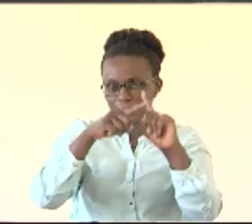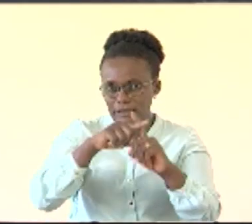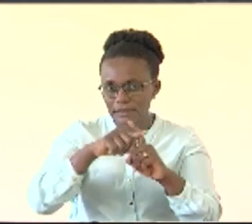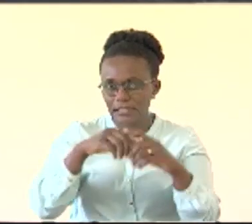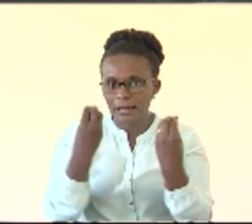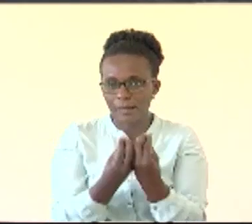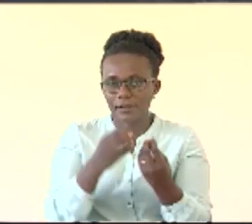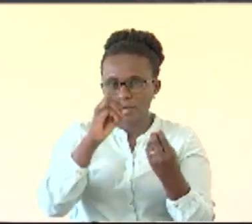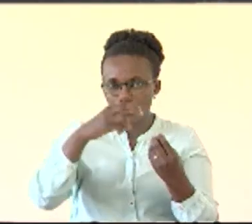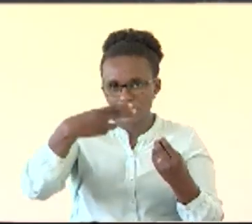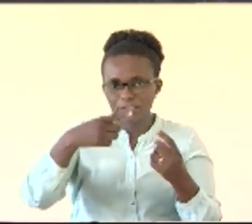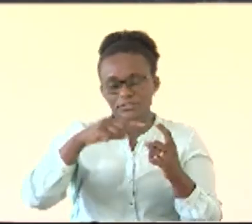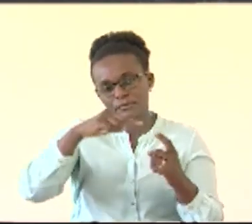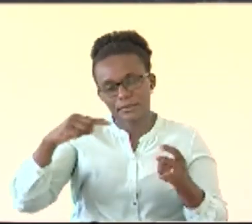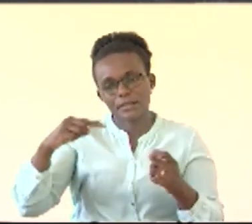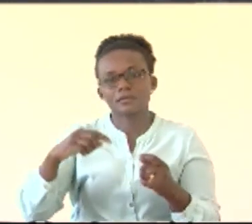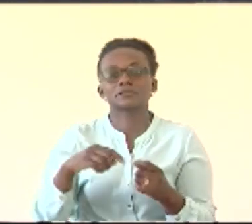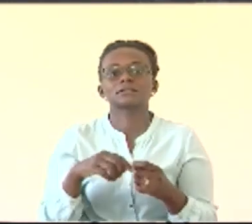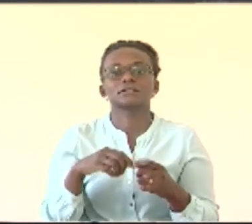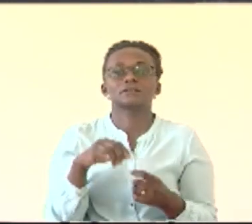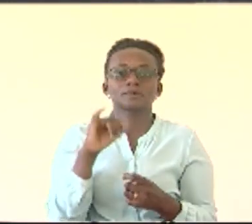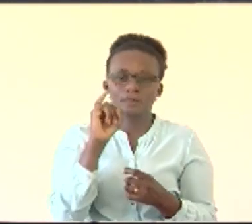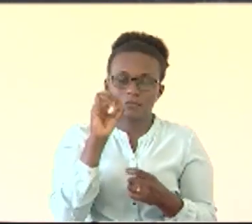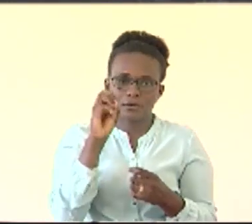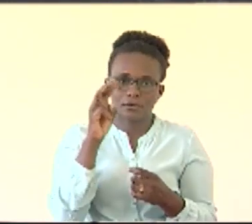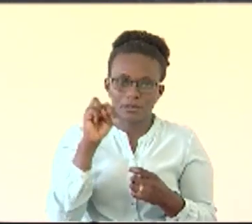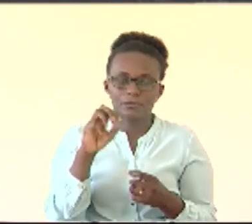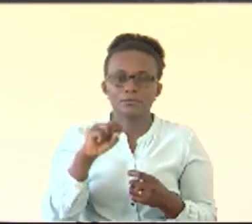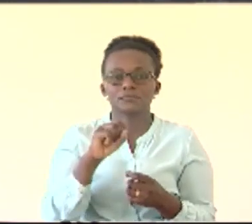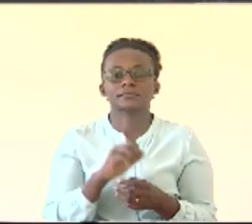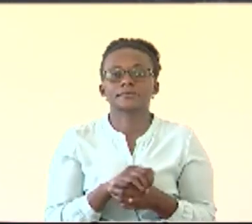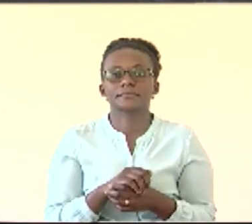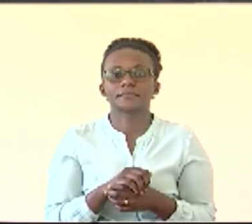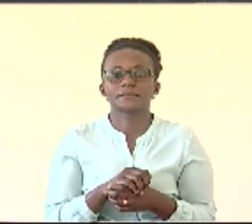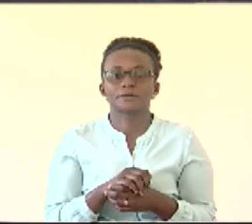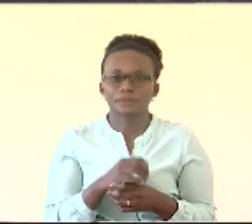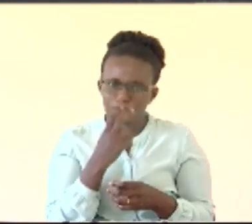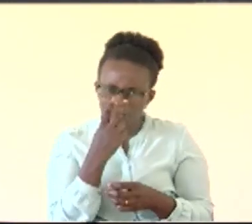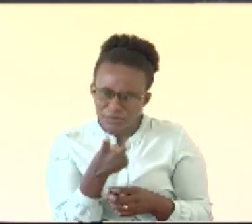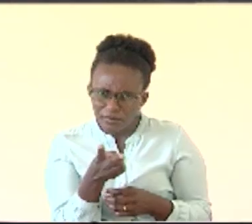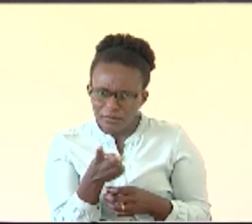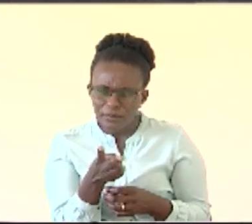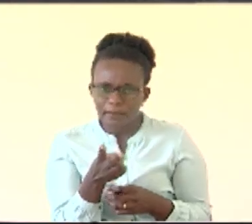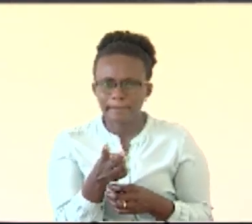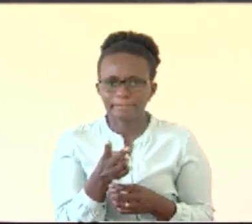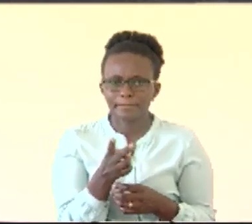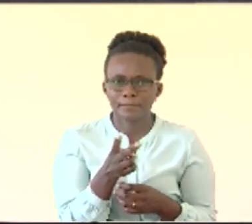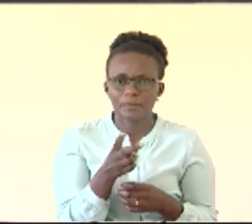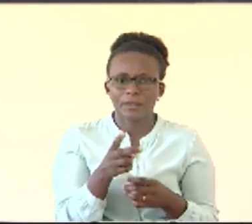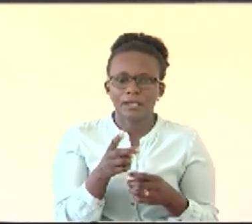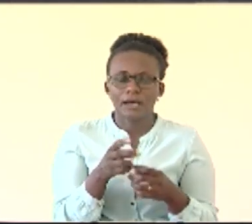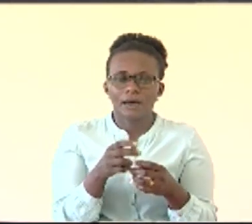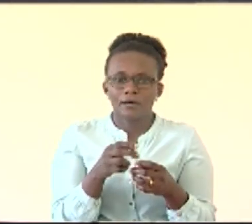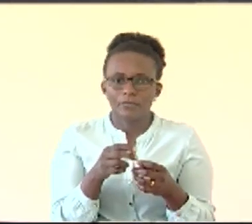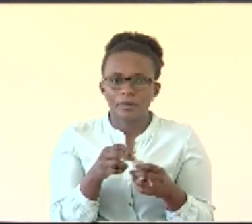OH ions in the solution. So what is happening? So we'll see that there is a gas produced.